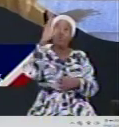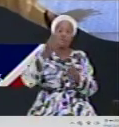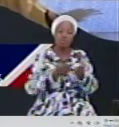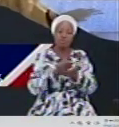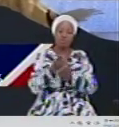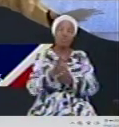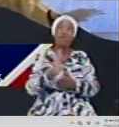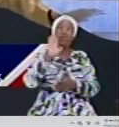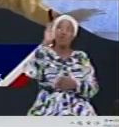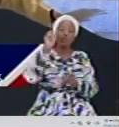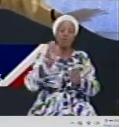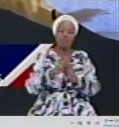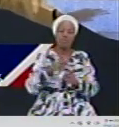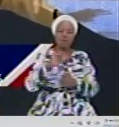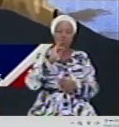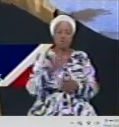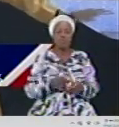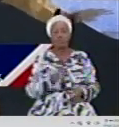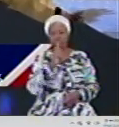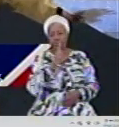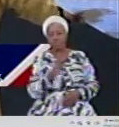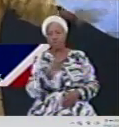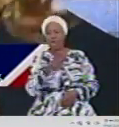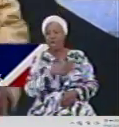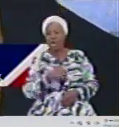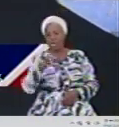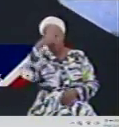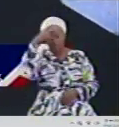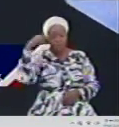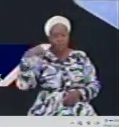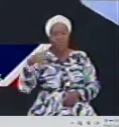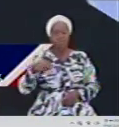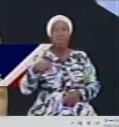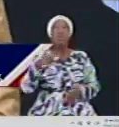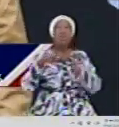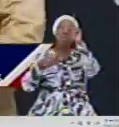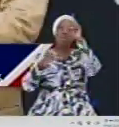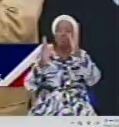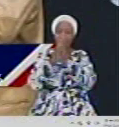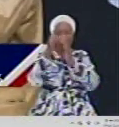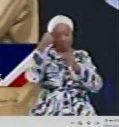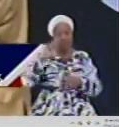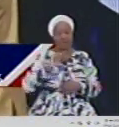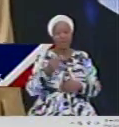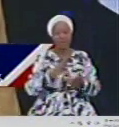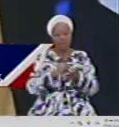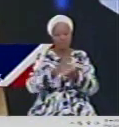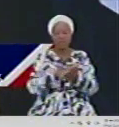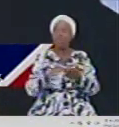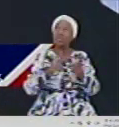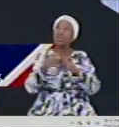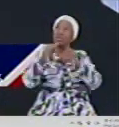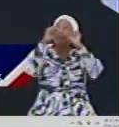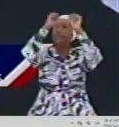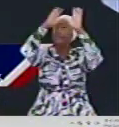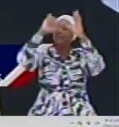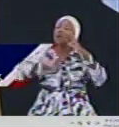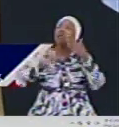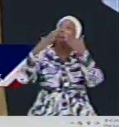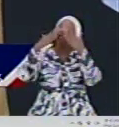truth, thy word is truth. And because he prayed for our sanctification, and he said, Father, I